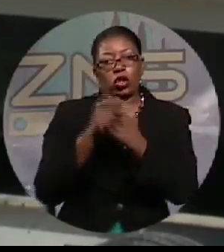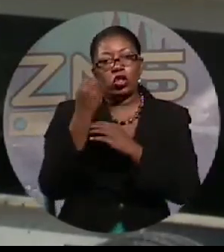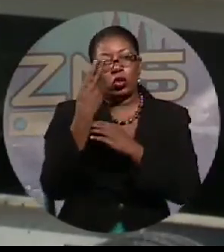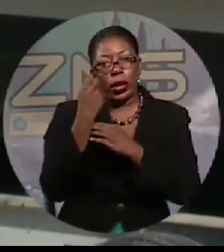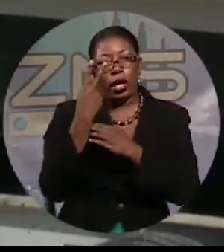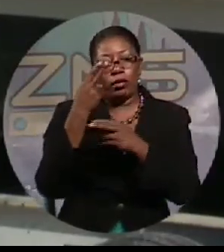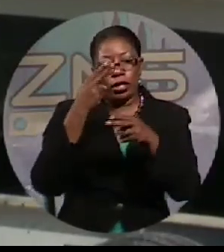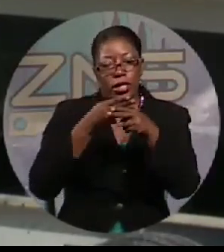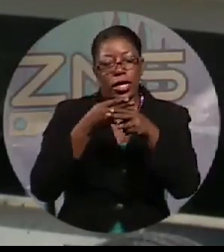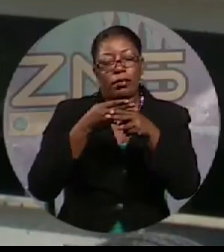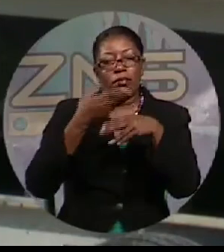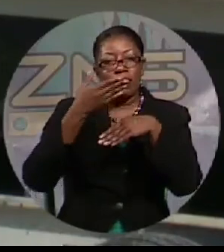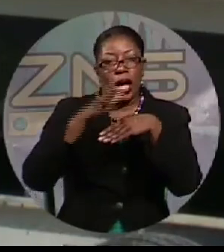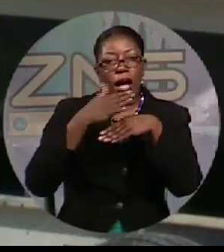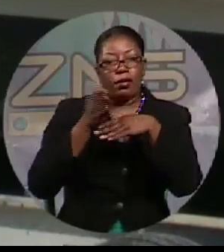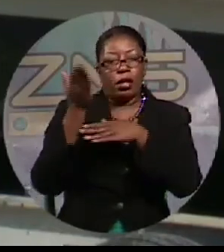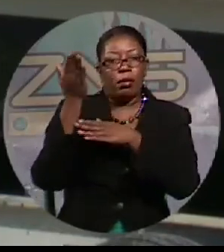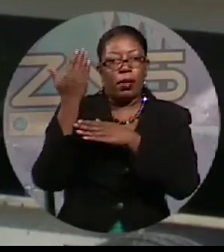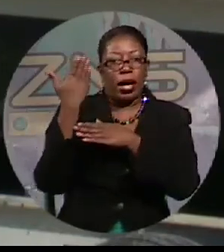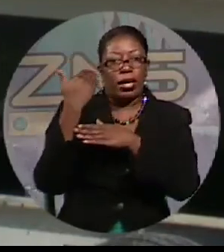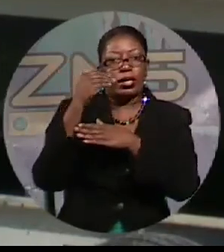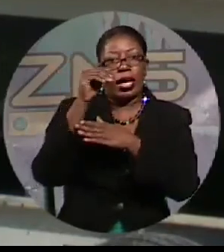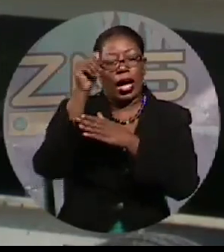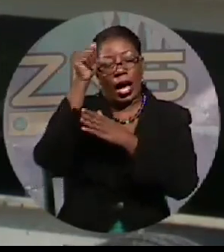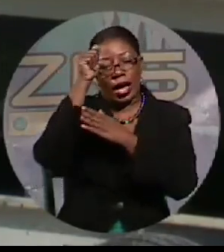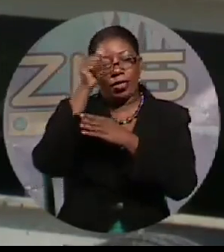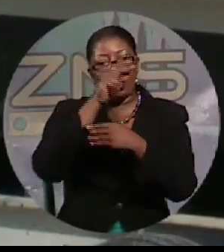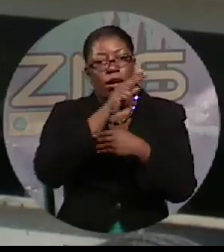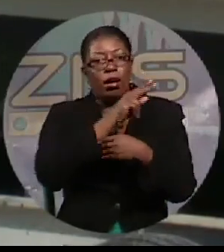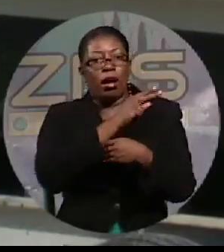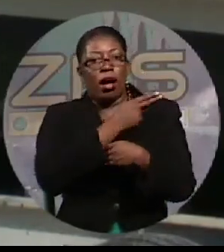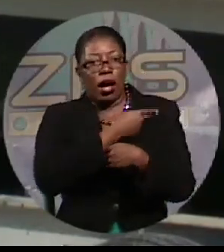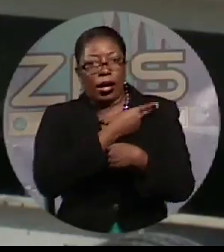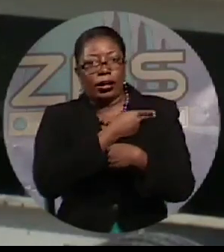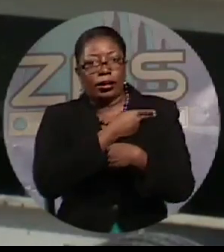former Governor General Arthur Hanna. LaDon Davis, ZNS Network News.